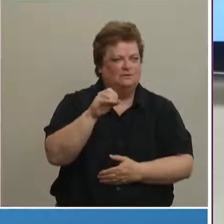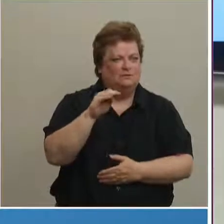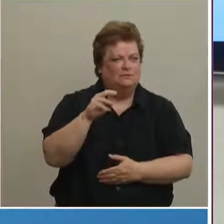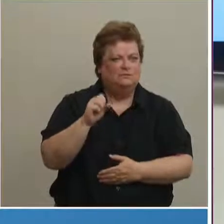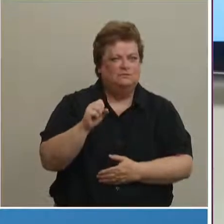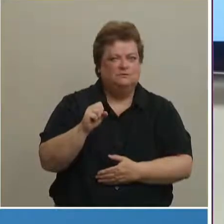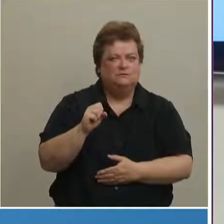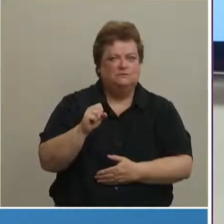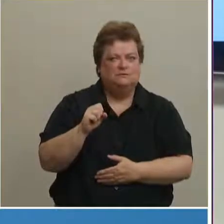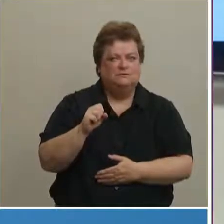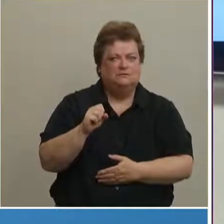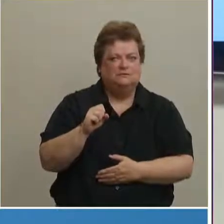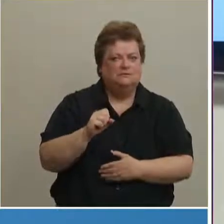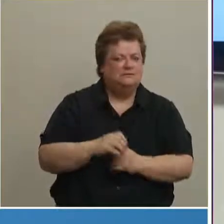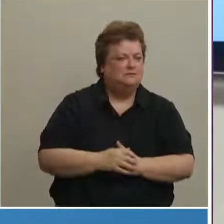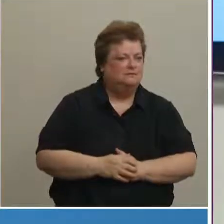Oh,